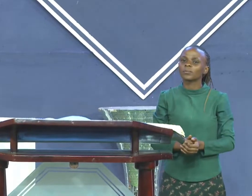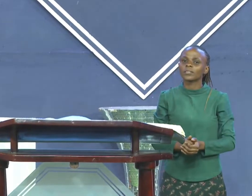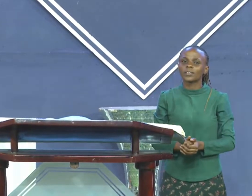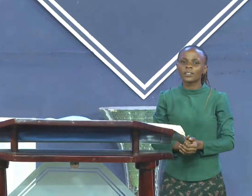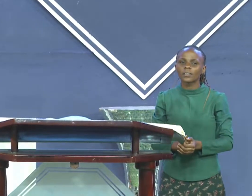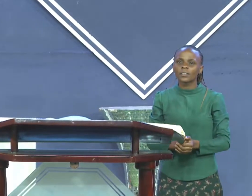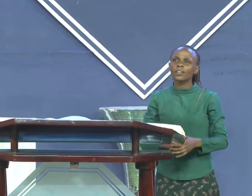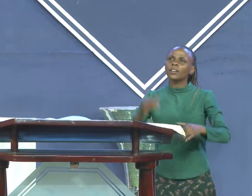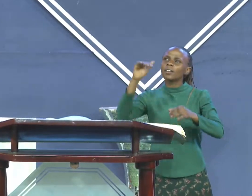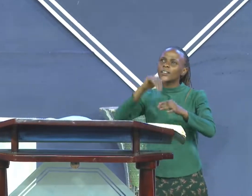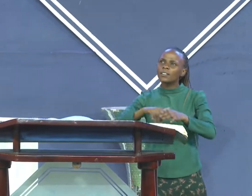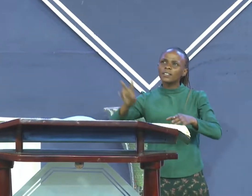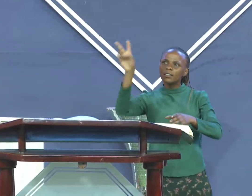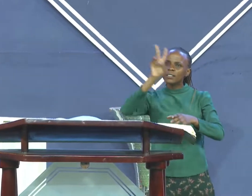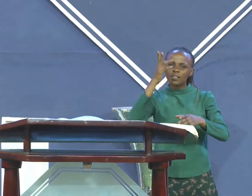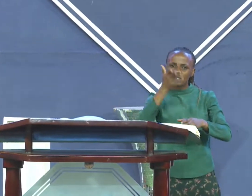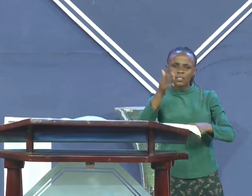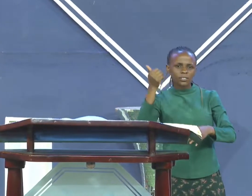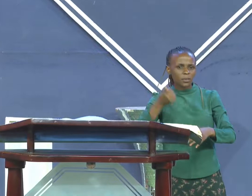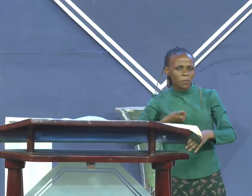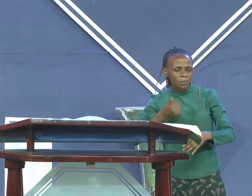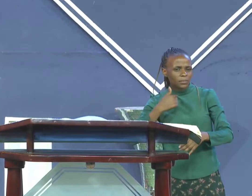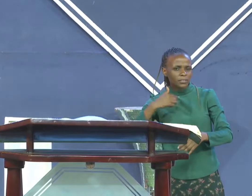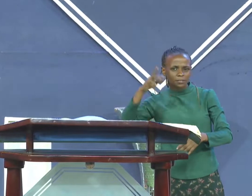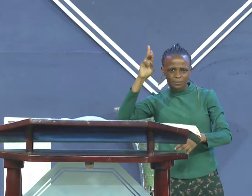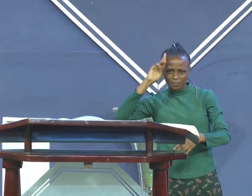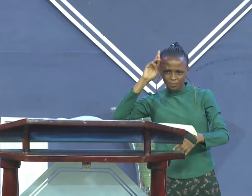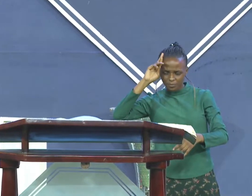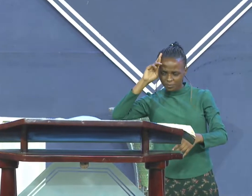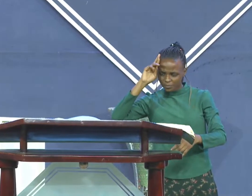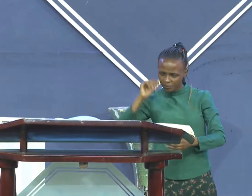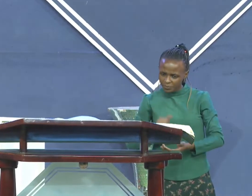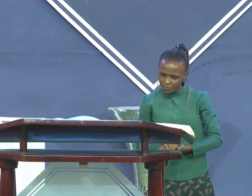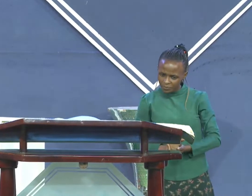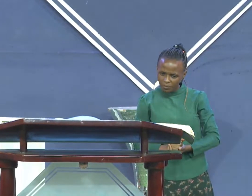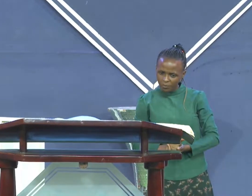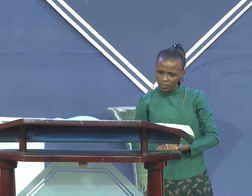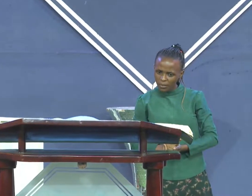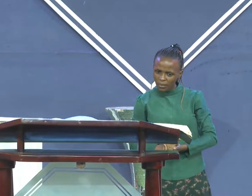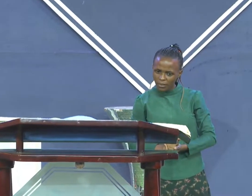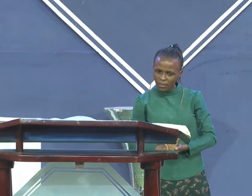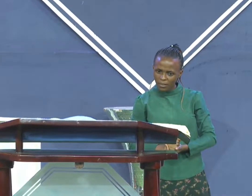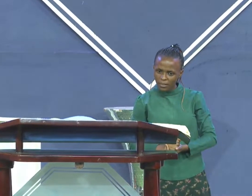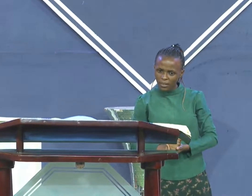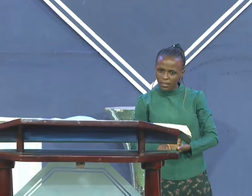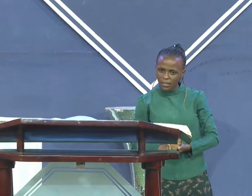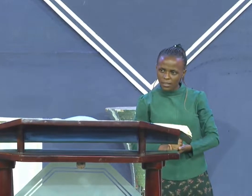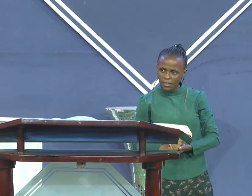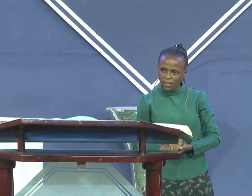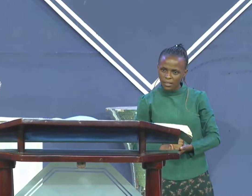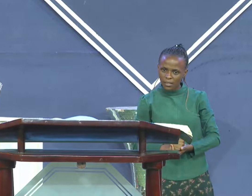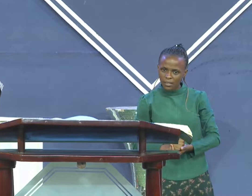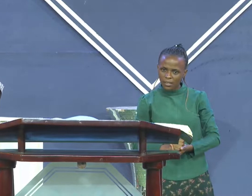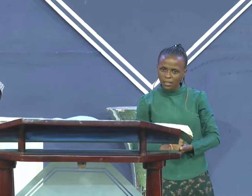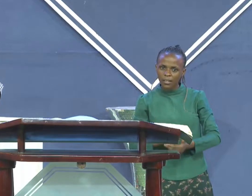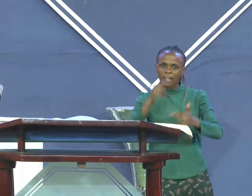there is a lady I remember. Mu byawandiikibwa waliwo omukazi gwe najjukidde. This was Hagar. Ono yali